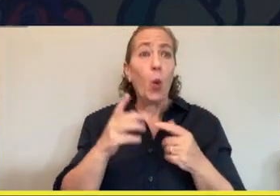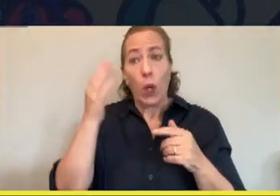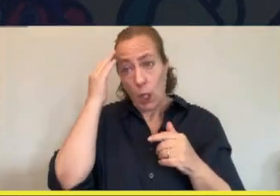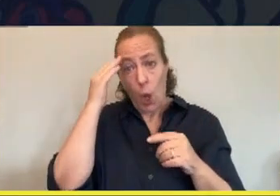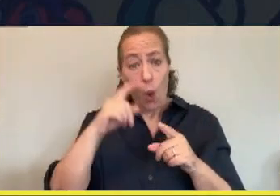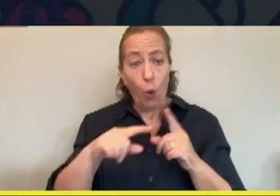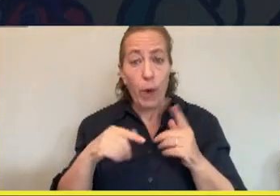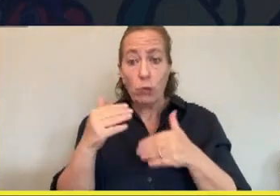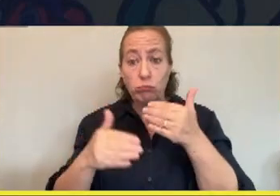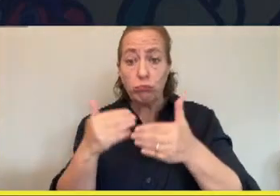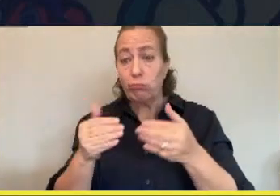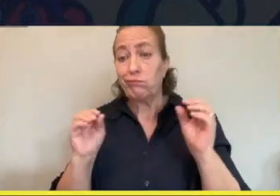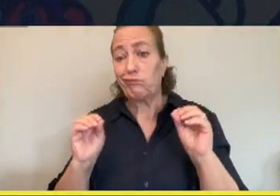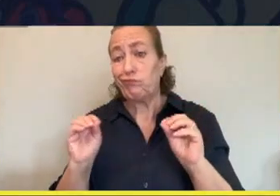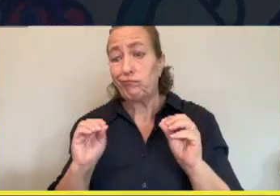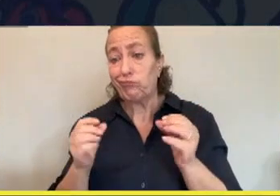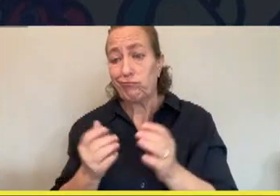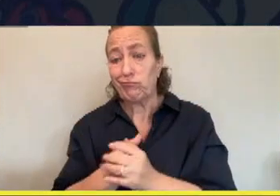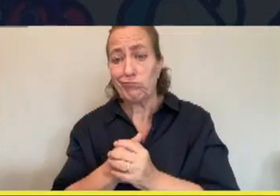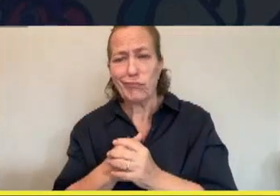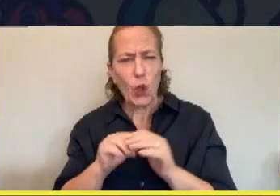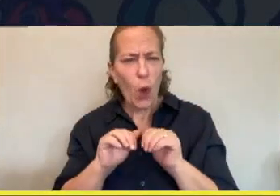how are we going to address this?